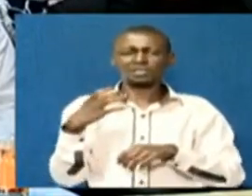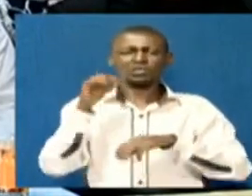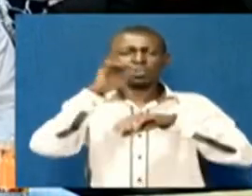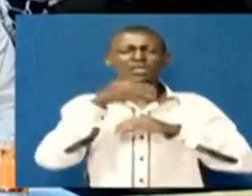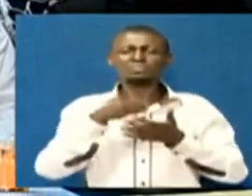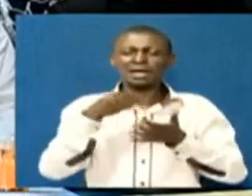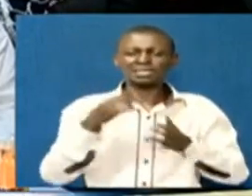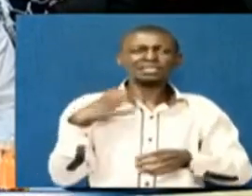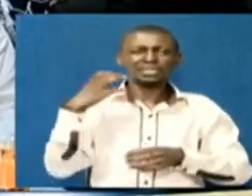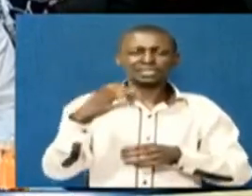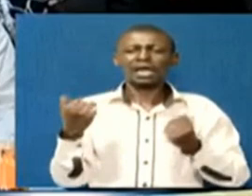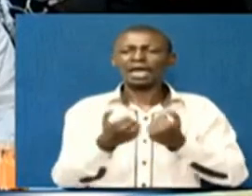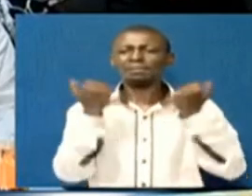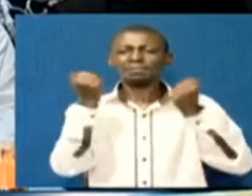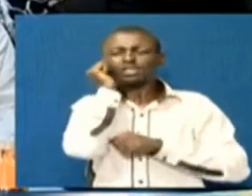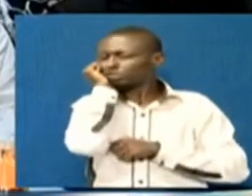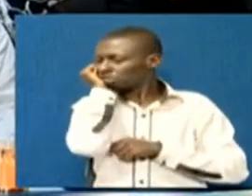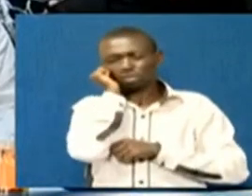come with sorrow.